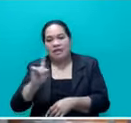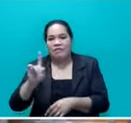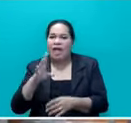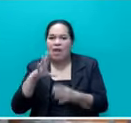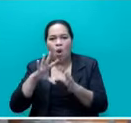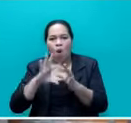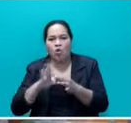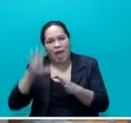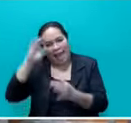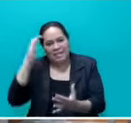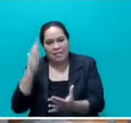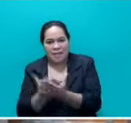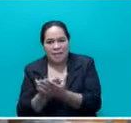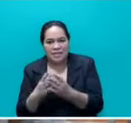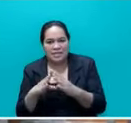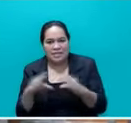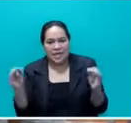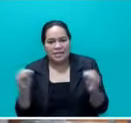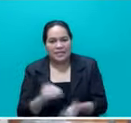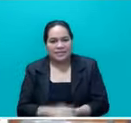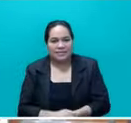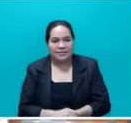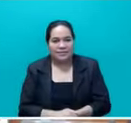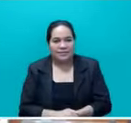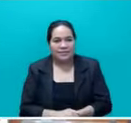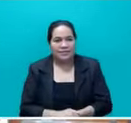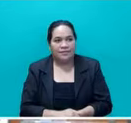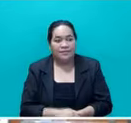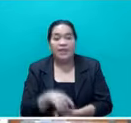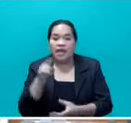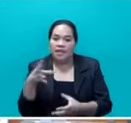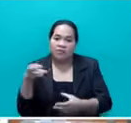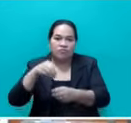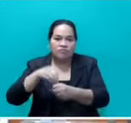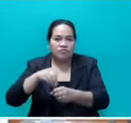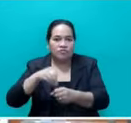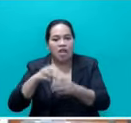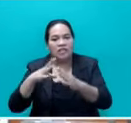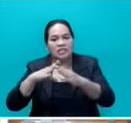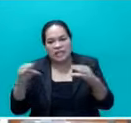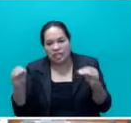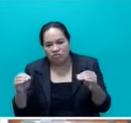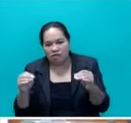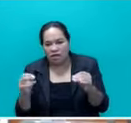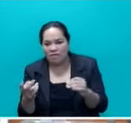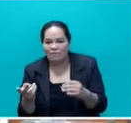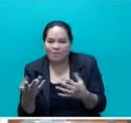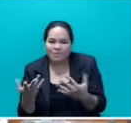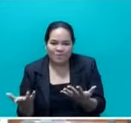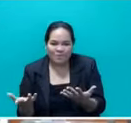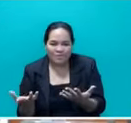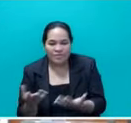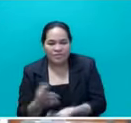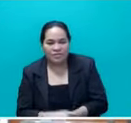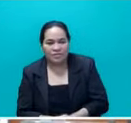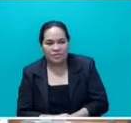sex, and if they engage in sexual activity or carnal knowledge of each other, as it's called,